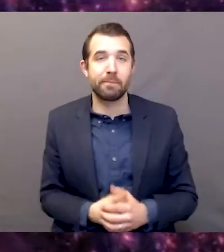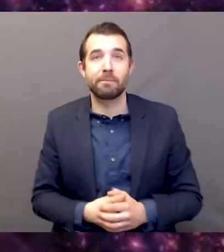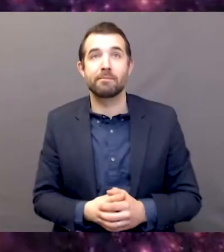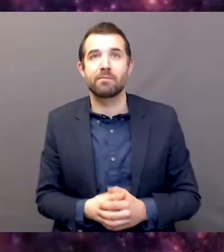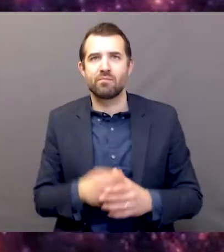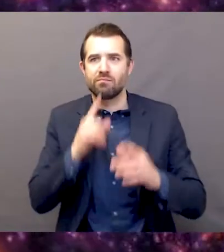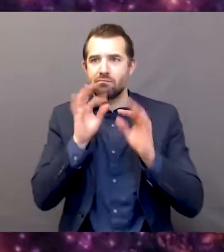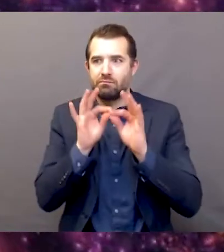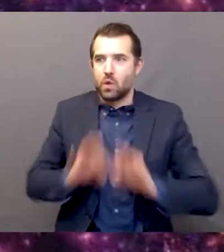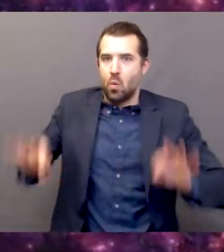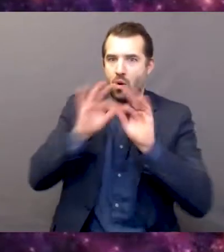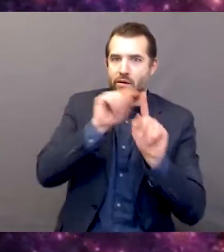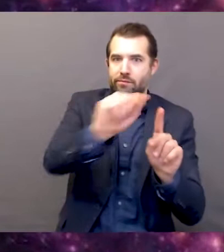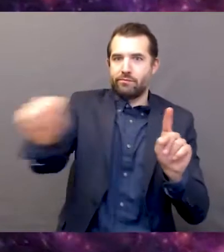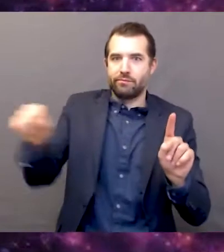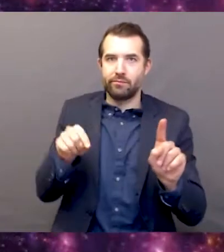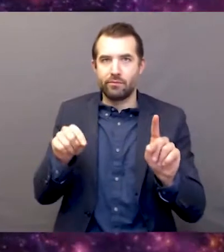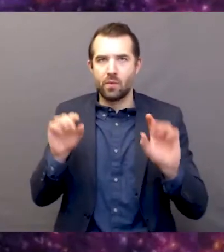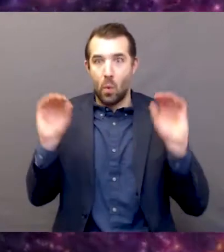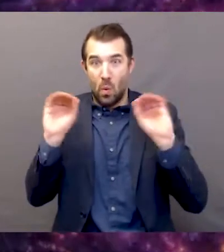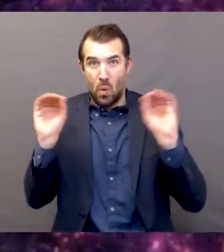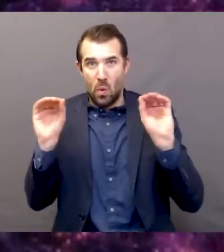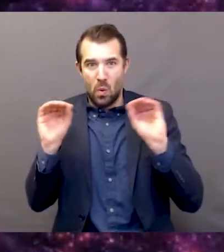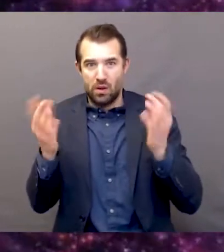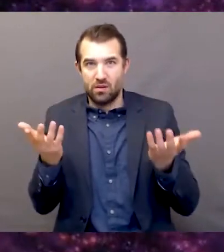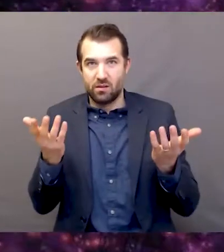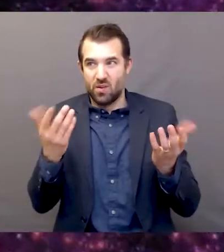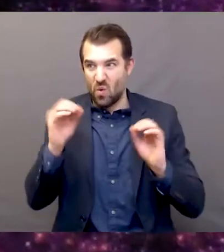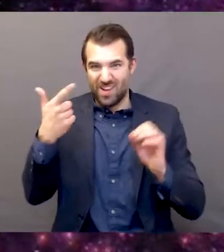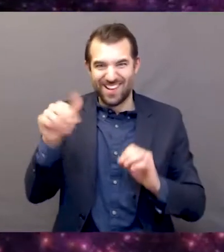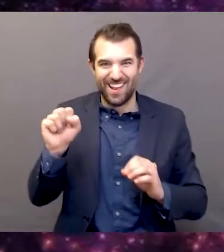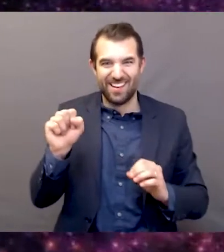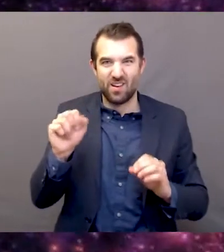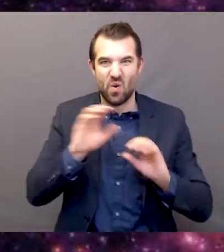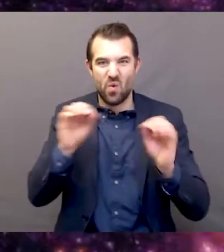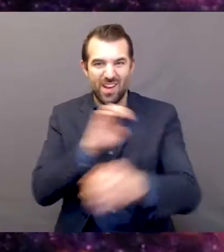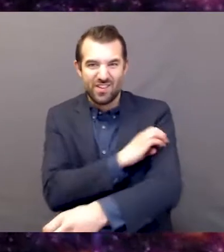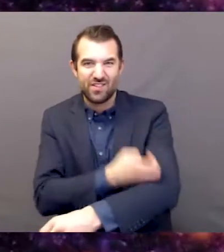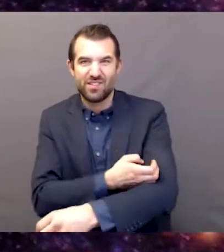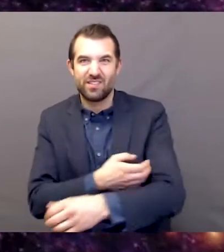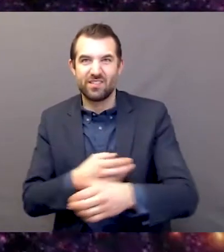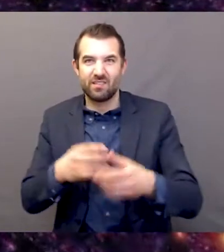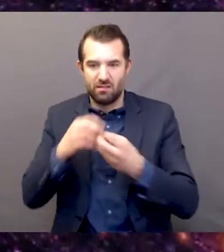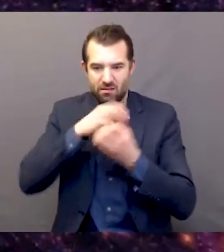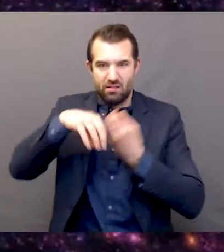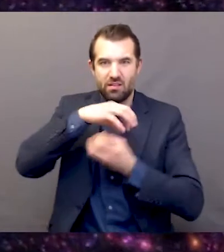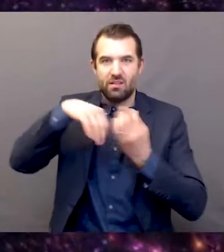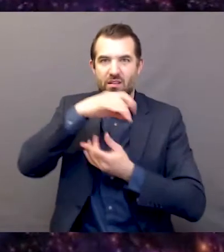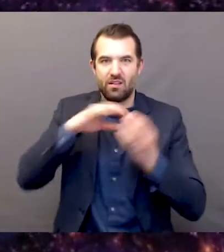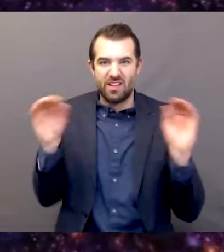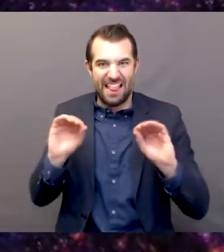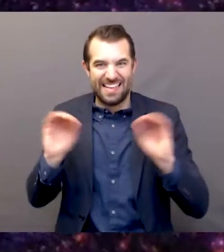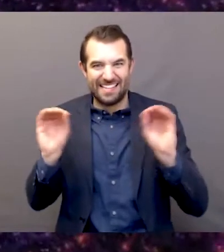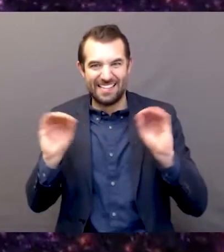output. The fielders are critical. No fielders, no gas, no energy capture, and no feedback. Here you